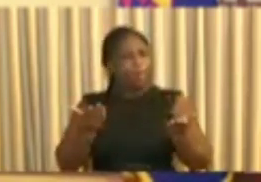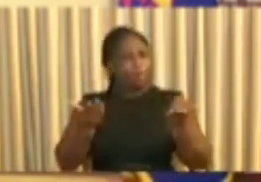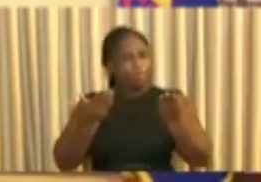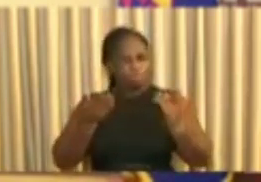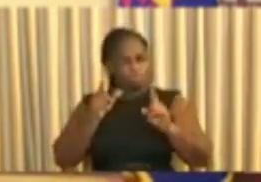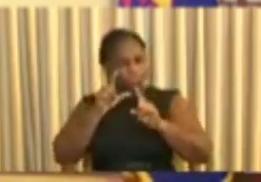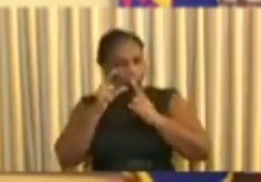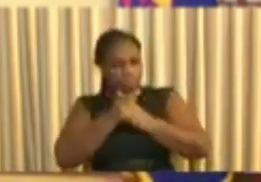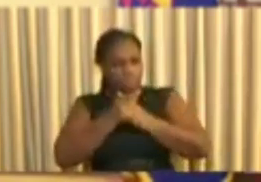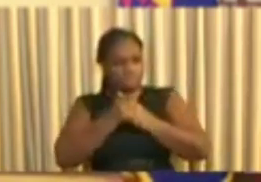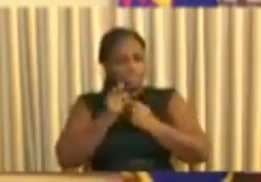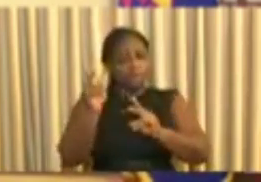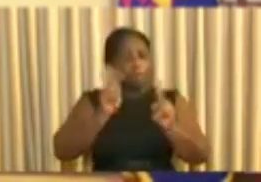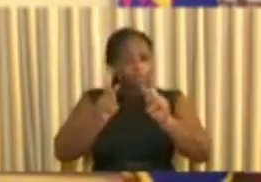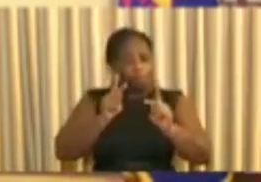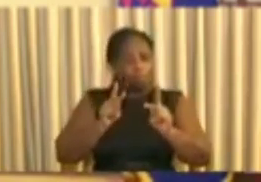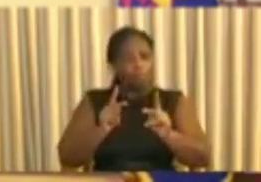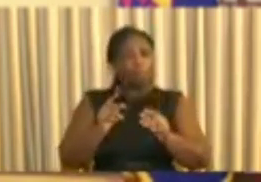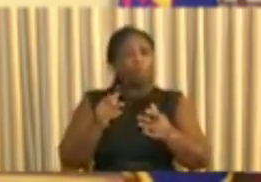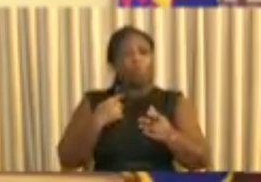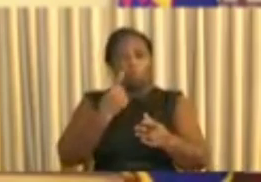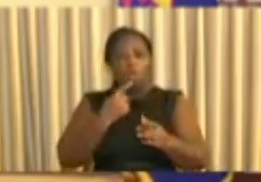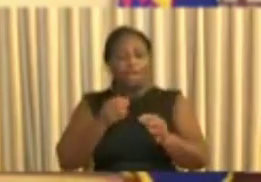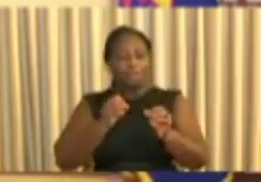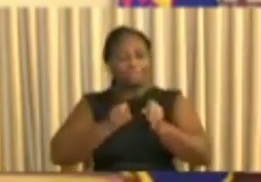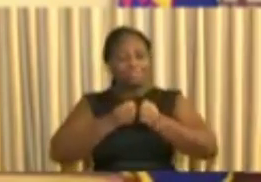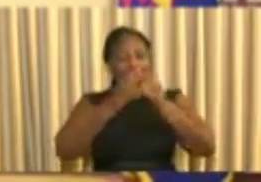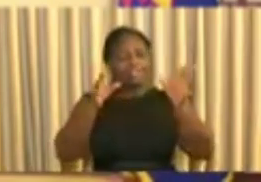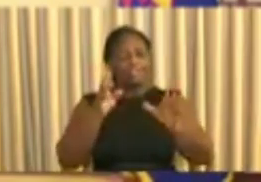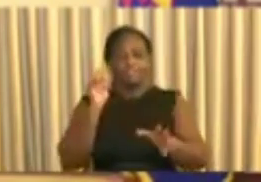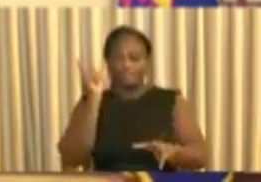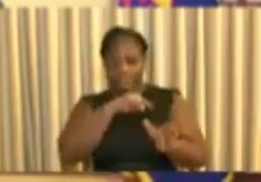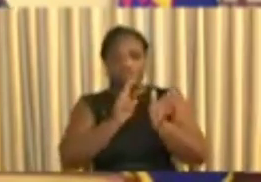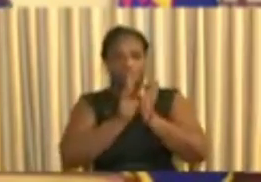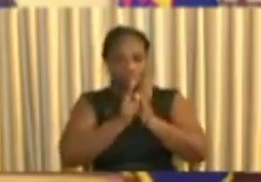to locate the originators of these antisocial acts.